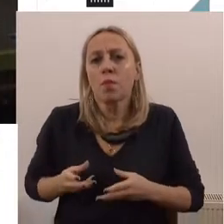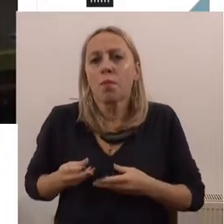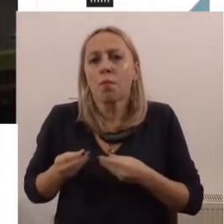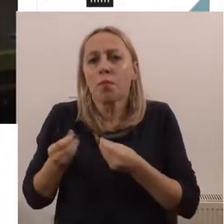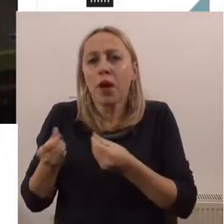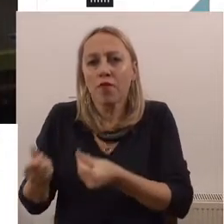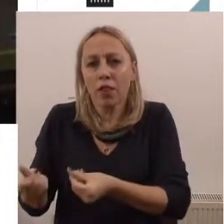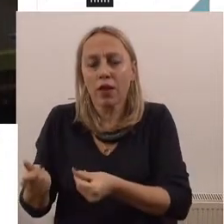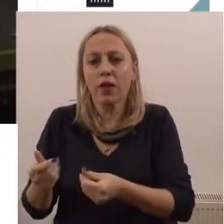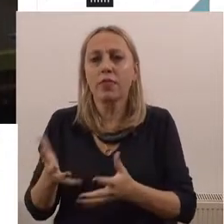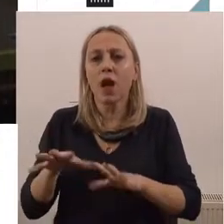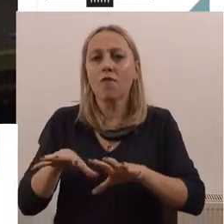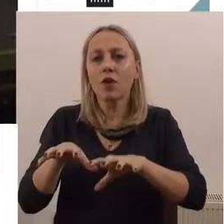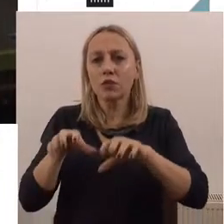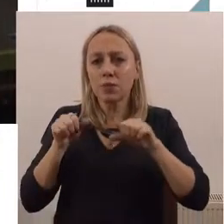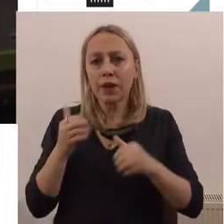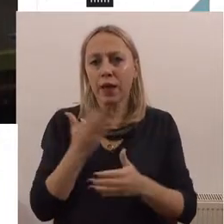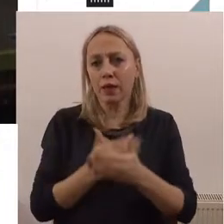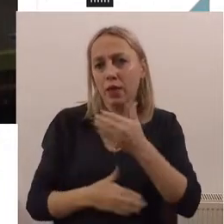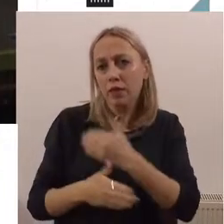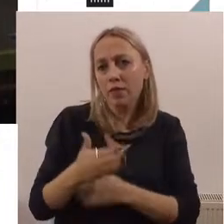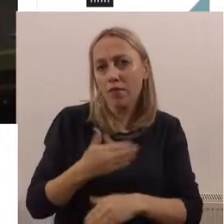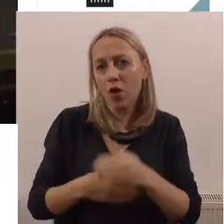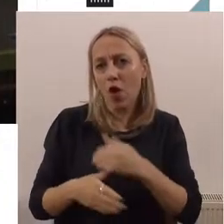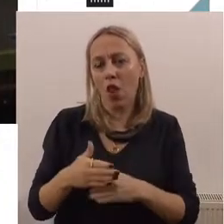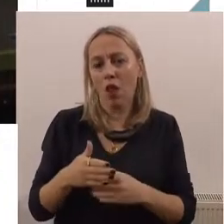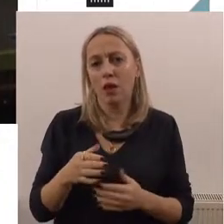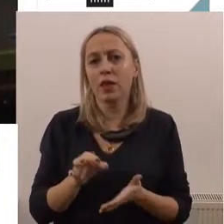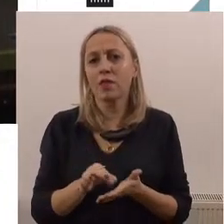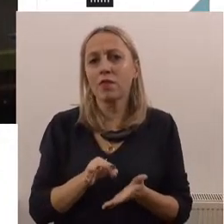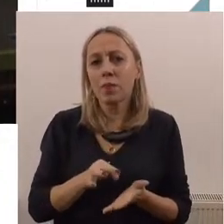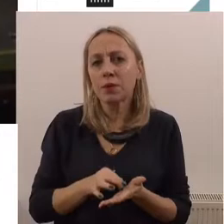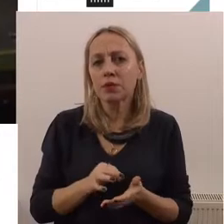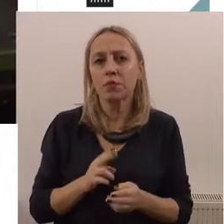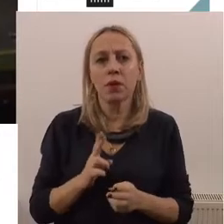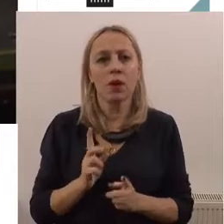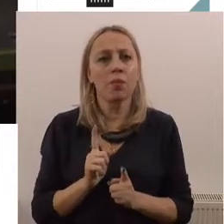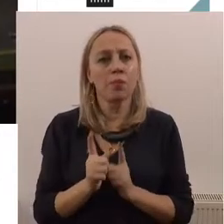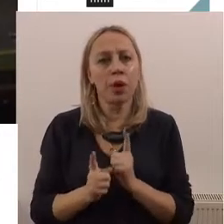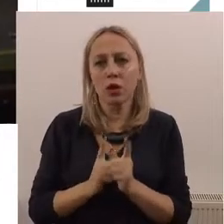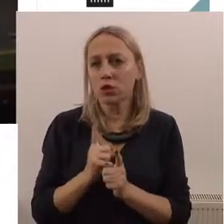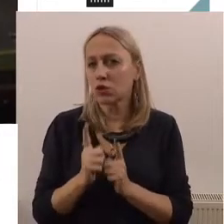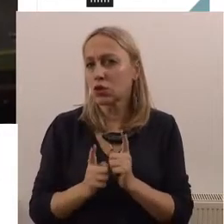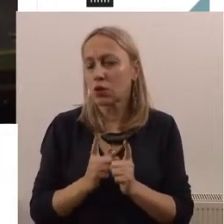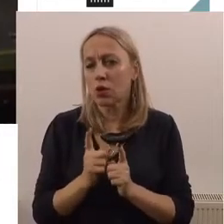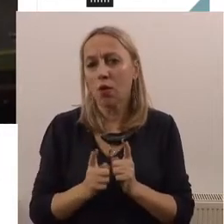that can influence the perception of the disability